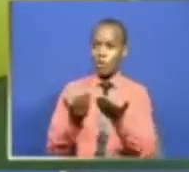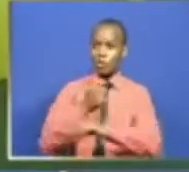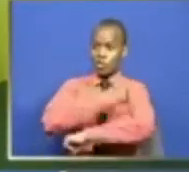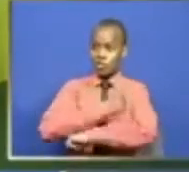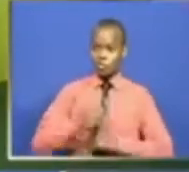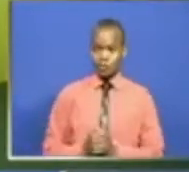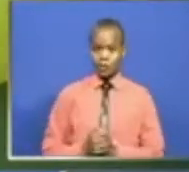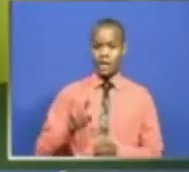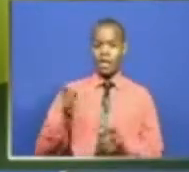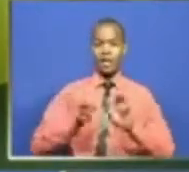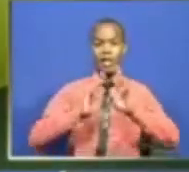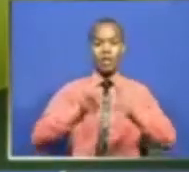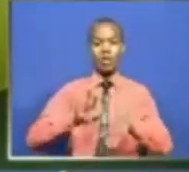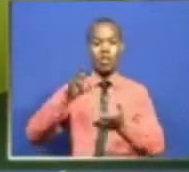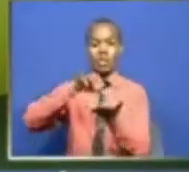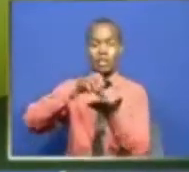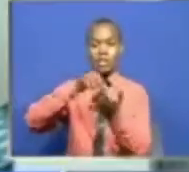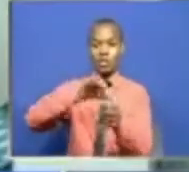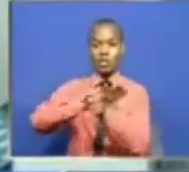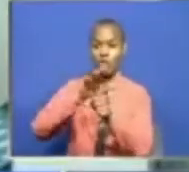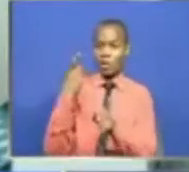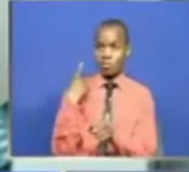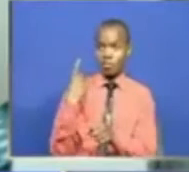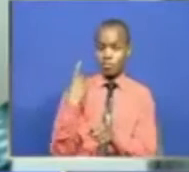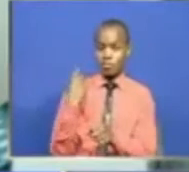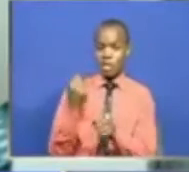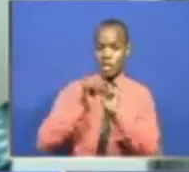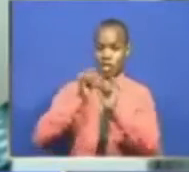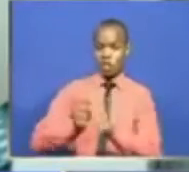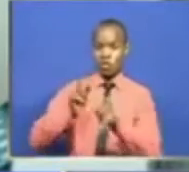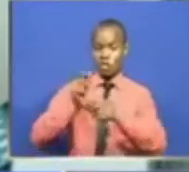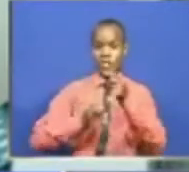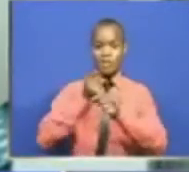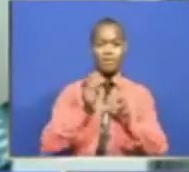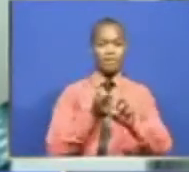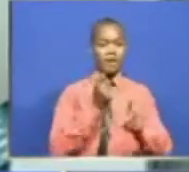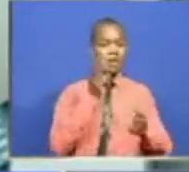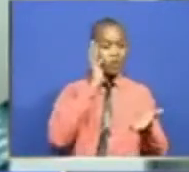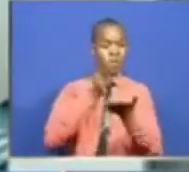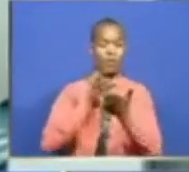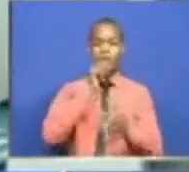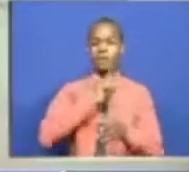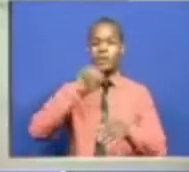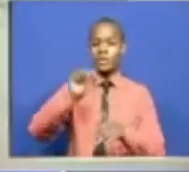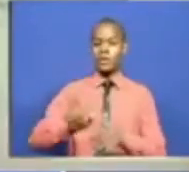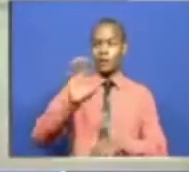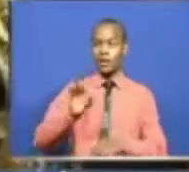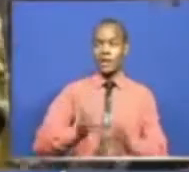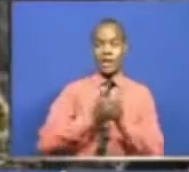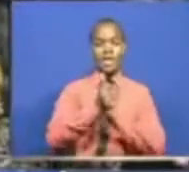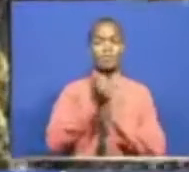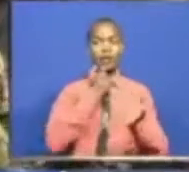Kenya recorded 2 cases of the new coronavirus variant, first seen in South Africa, with scientists warning that the new